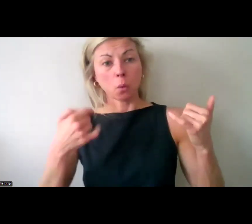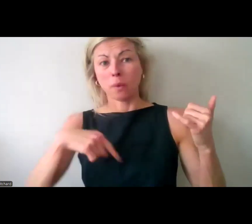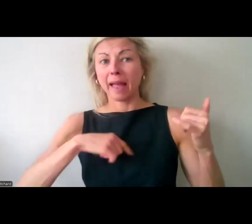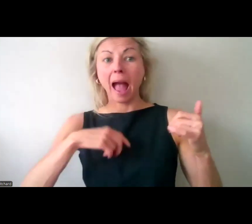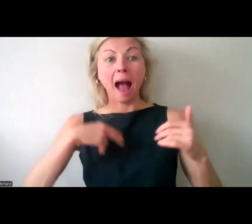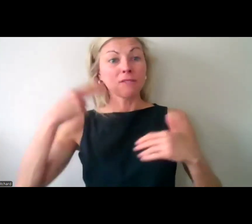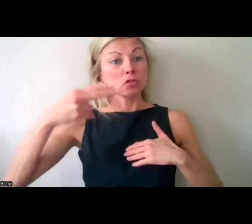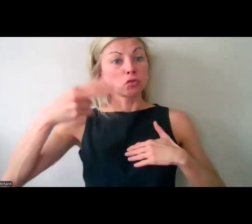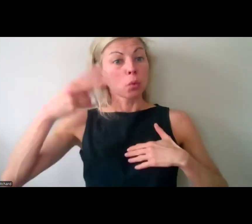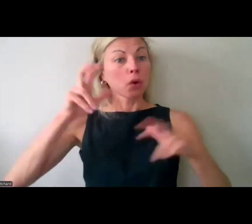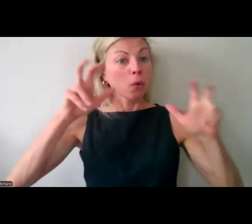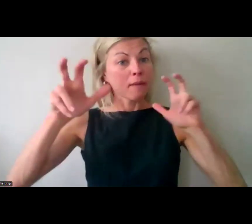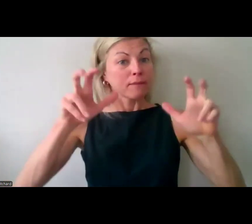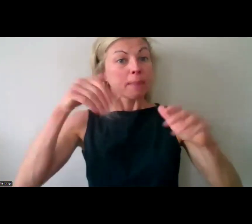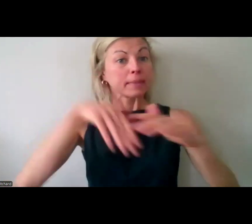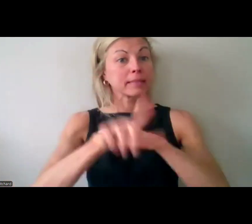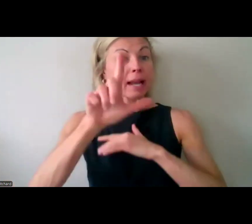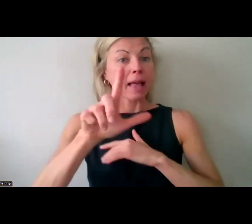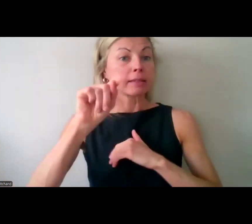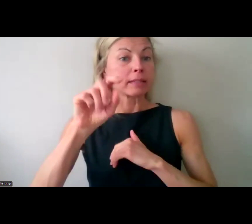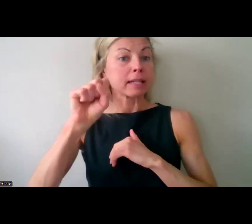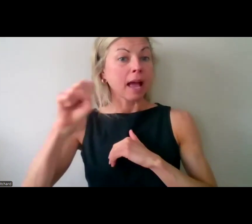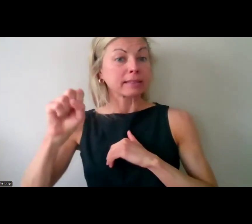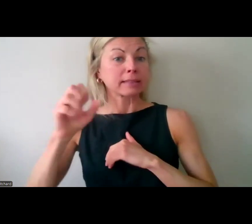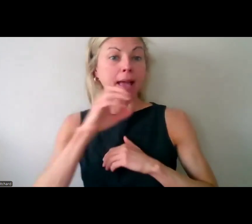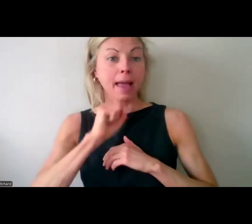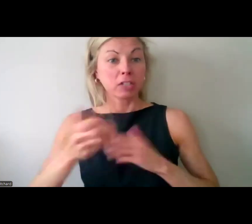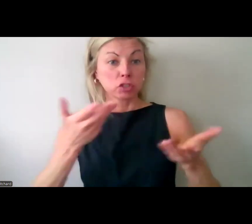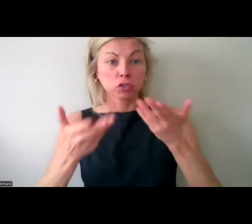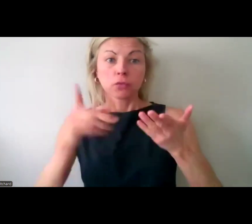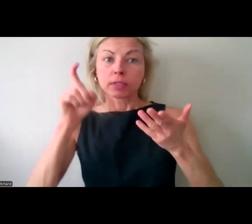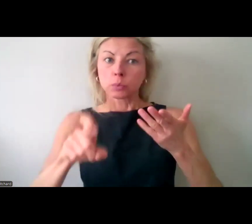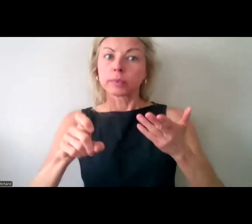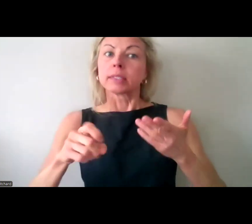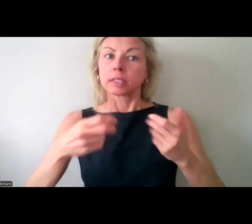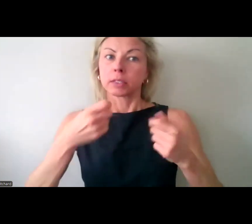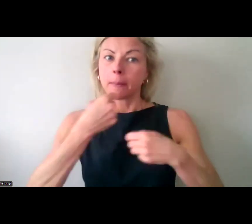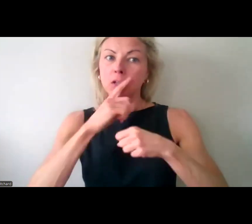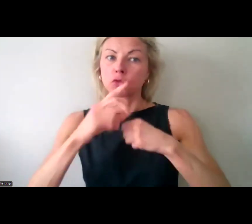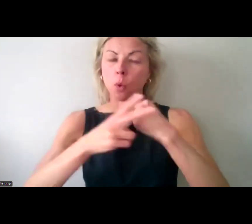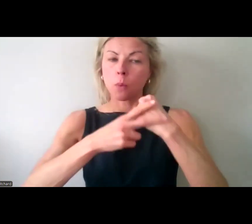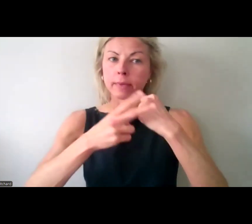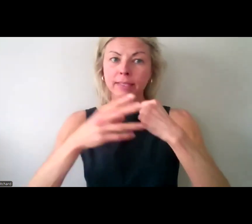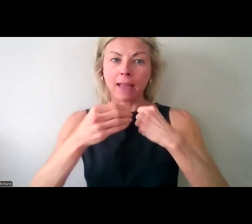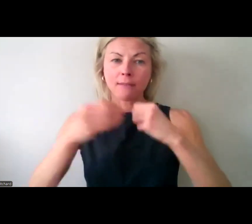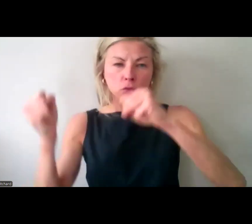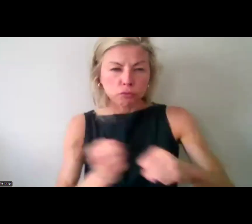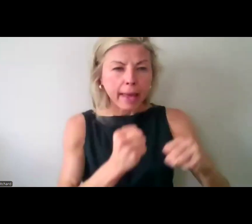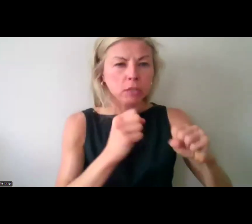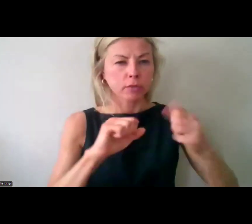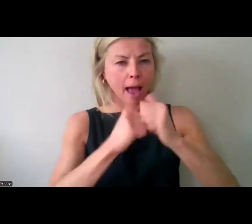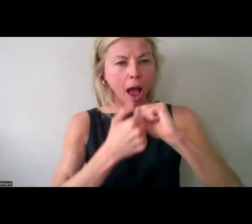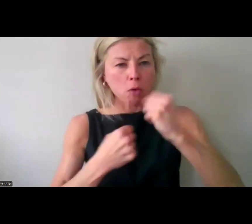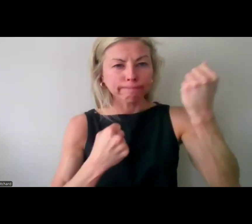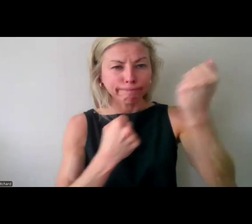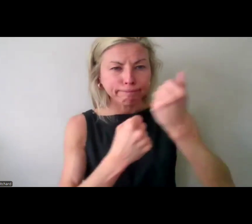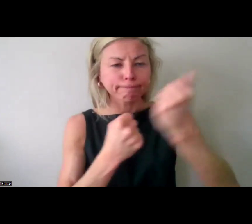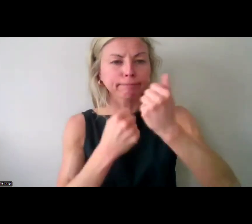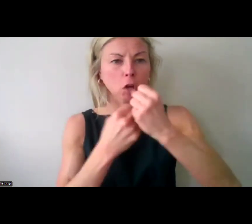in LTSS and aging services must be preserved while strategizing to strengthen the system for the